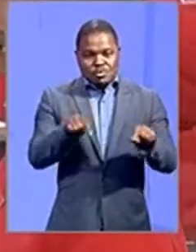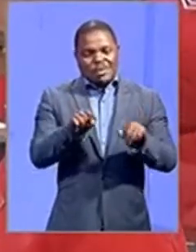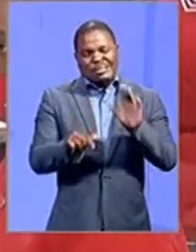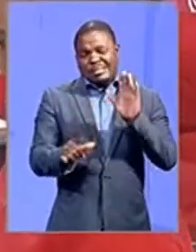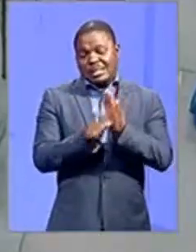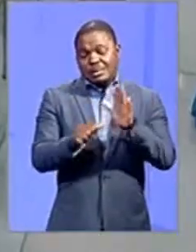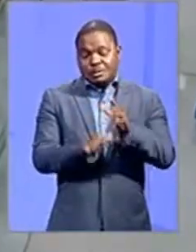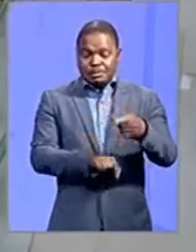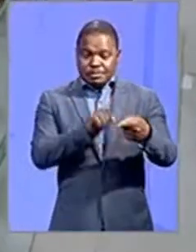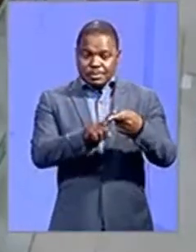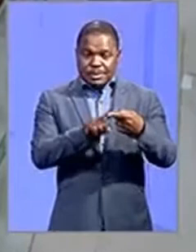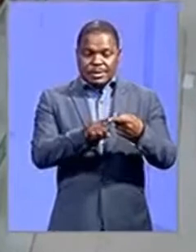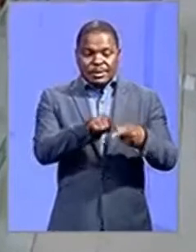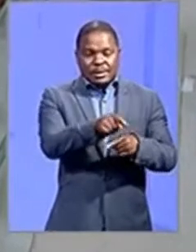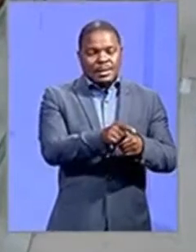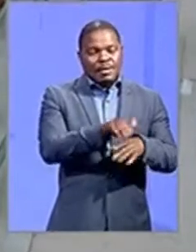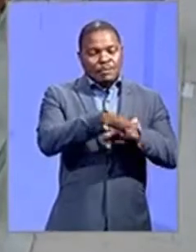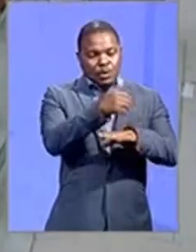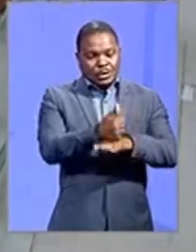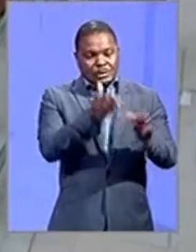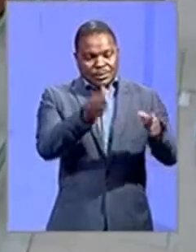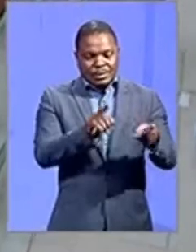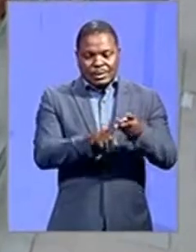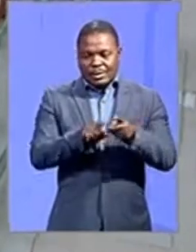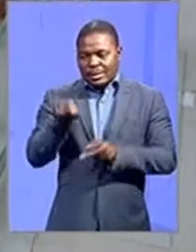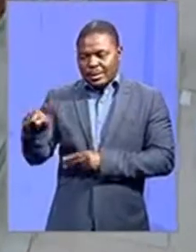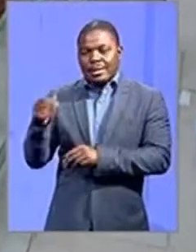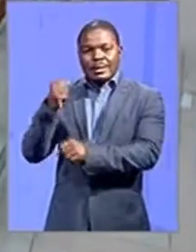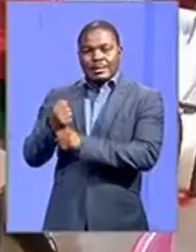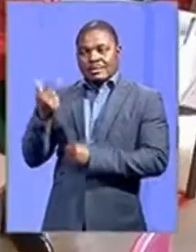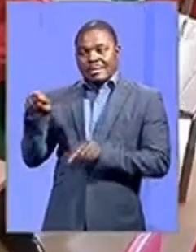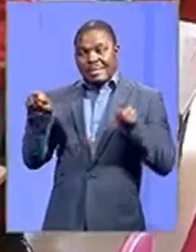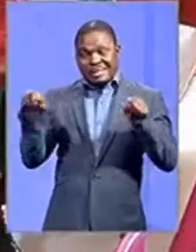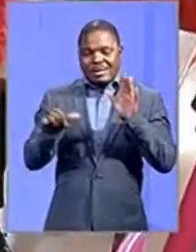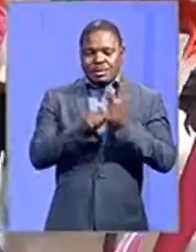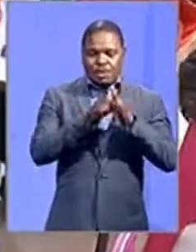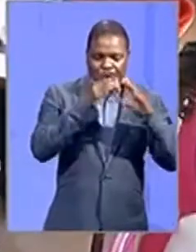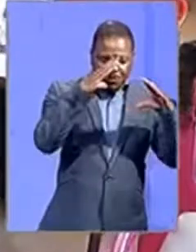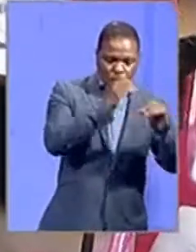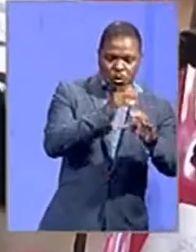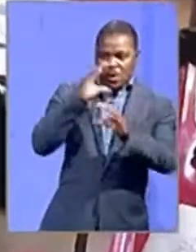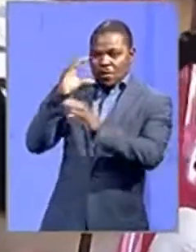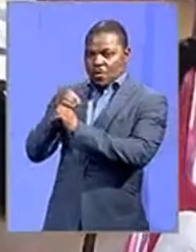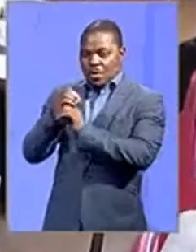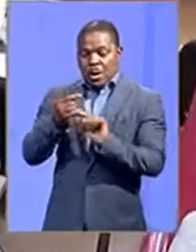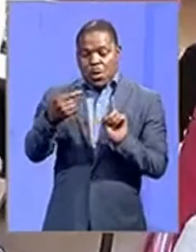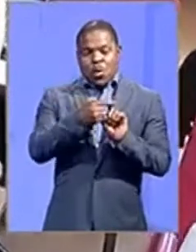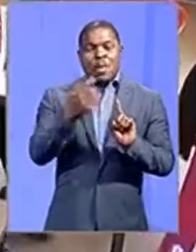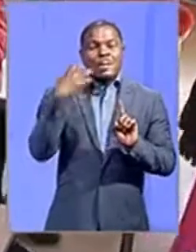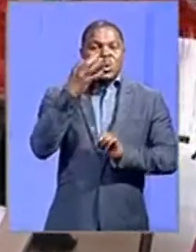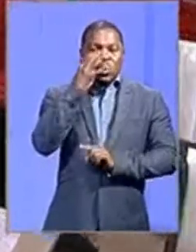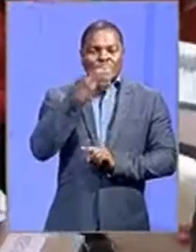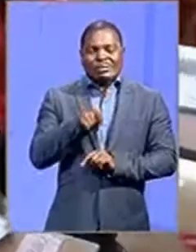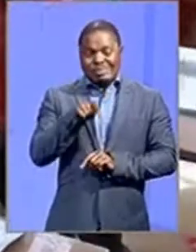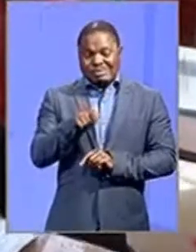a akaretsang foundation phase le grade 7 a tla ela tlhoko go gaisa. Tona Motshekga a re magato ano ka bobedi